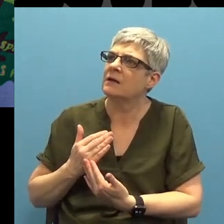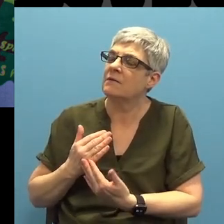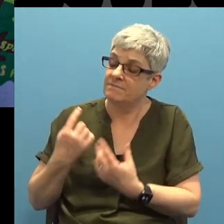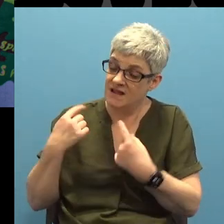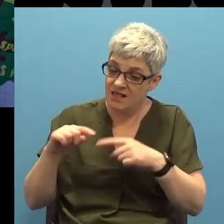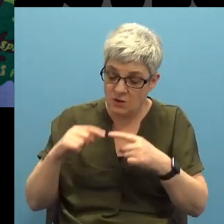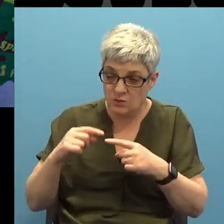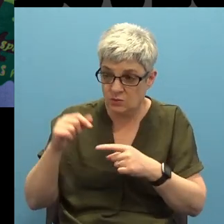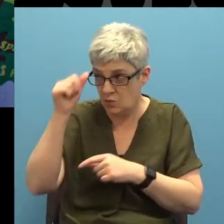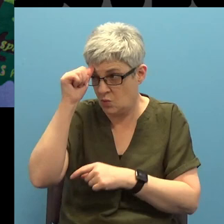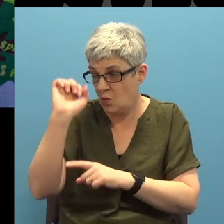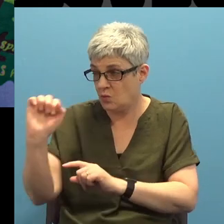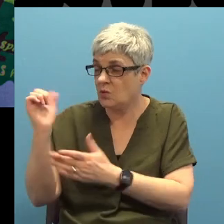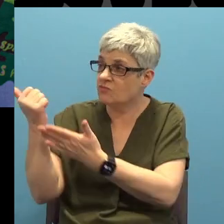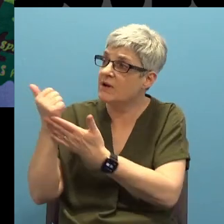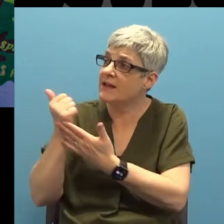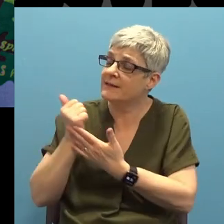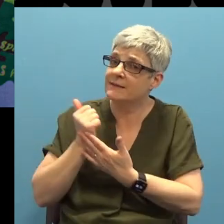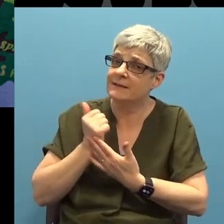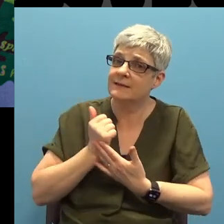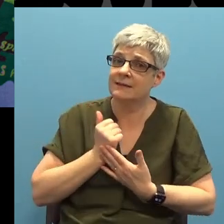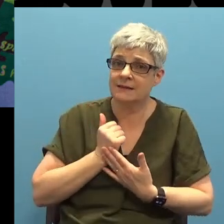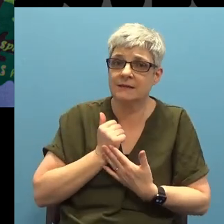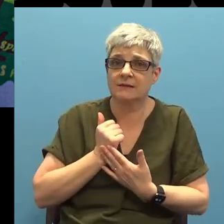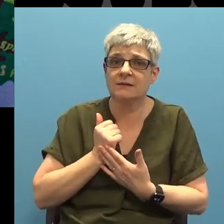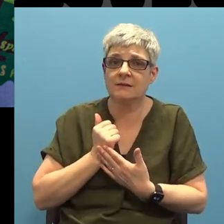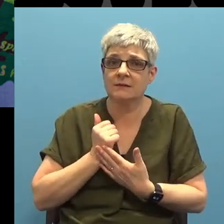that allows us to know your grace?